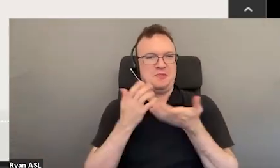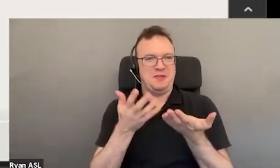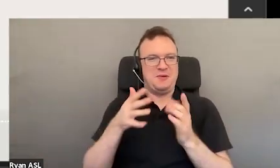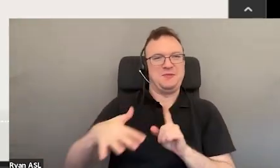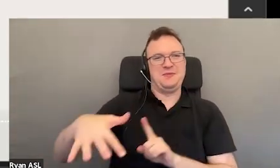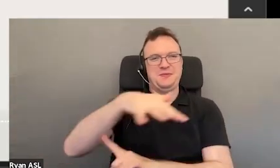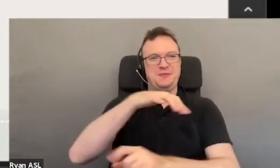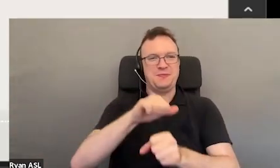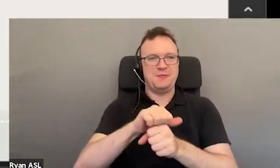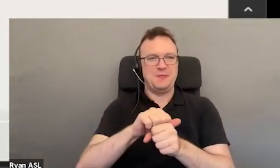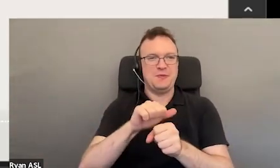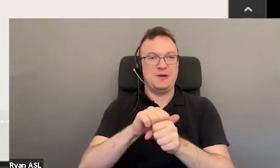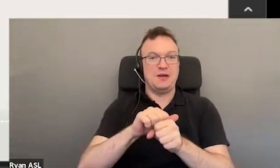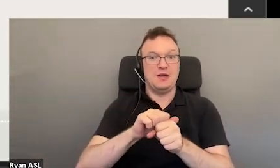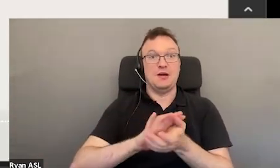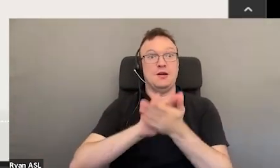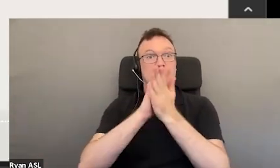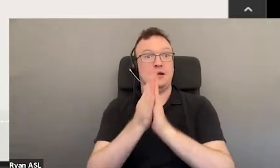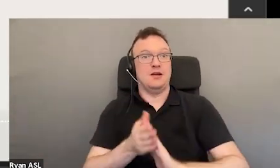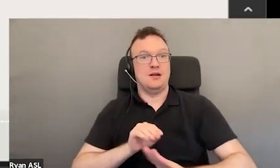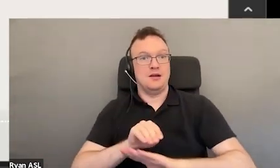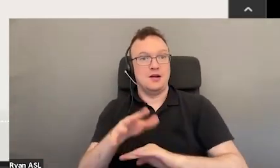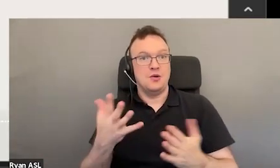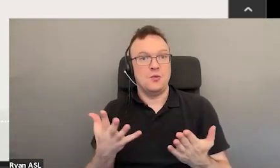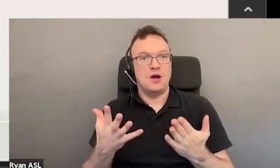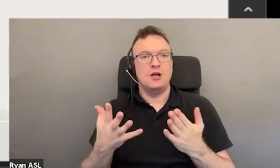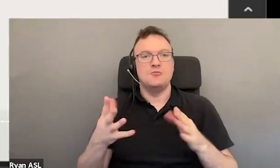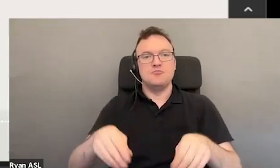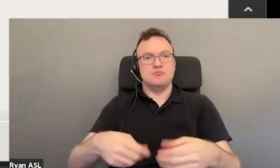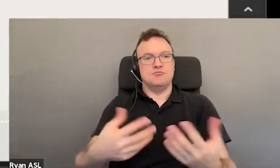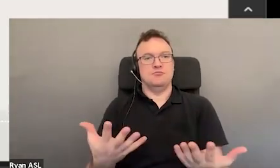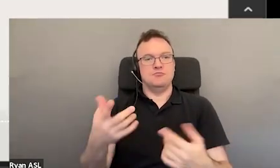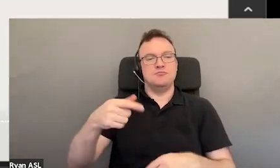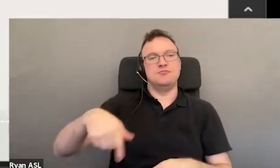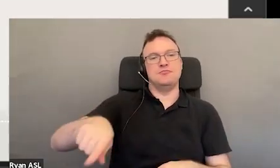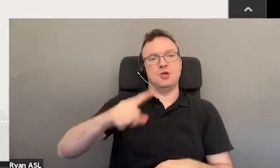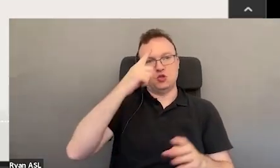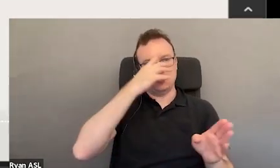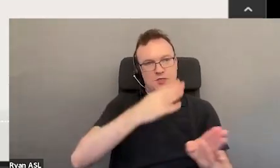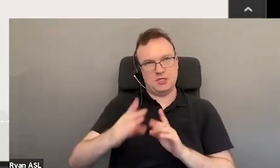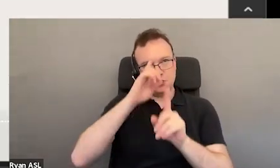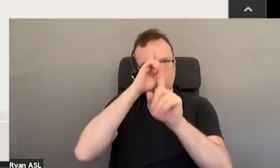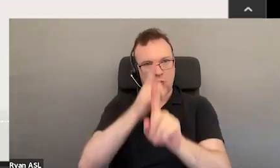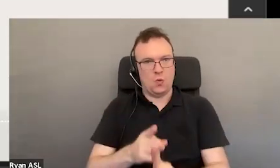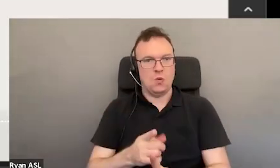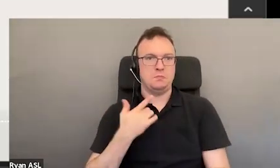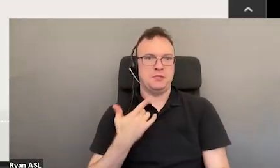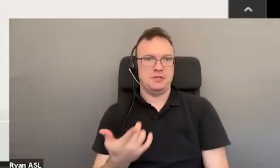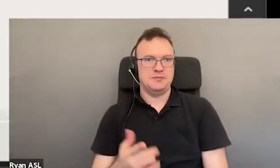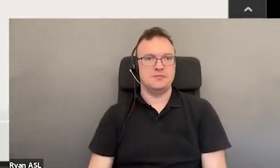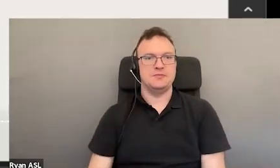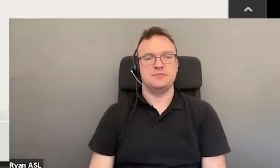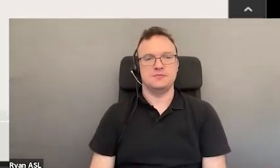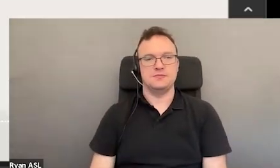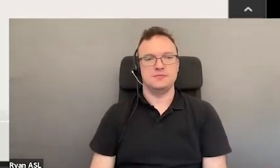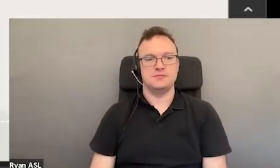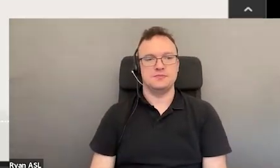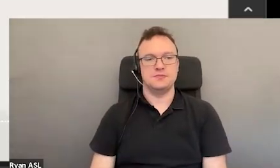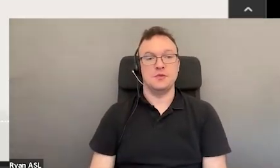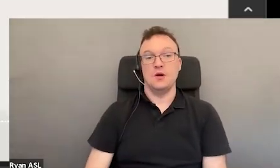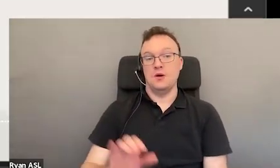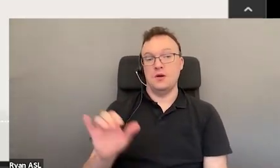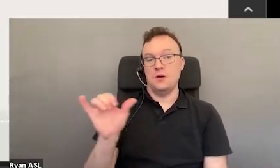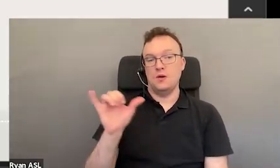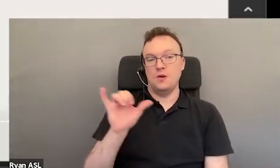which again translates into contributing to strategic goals in most cases. As well,